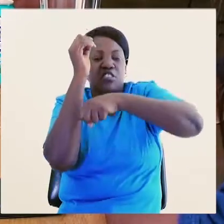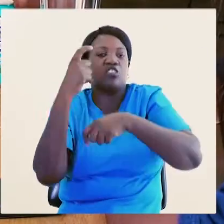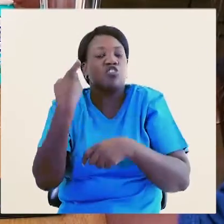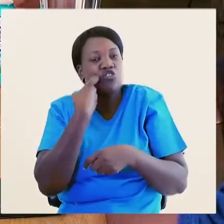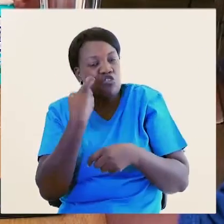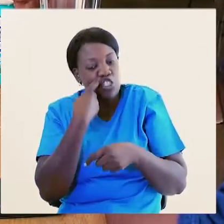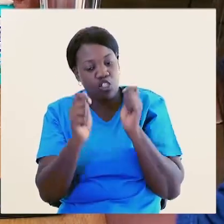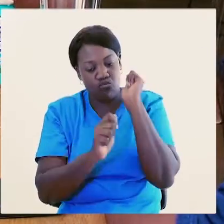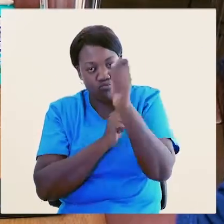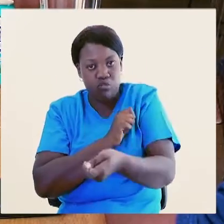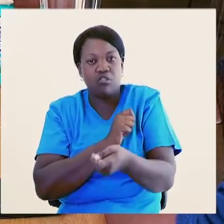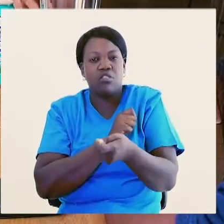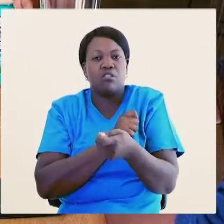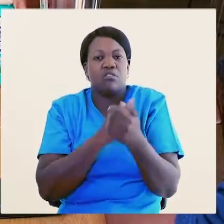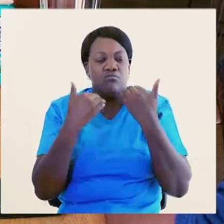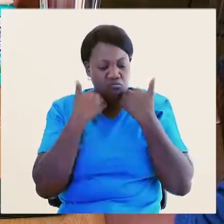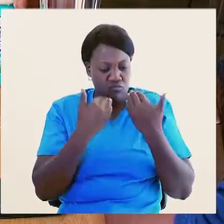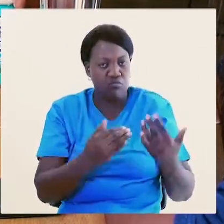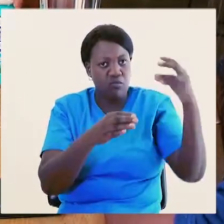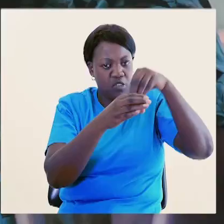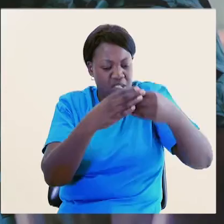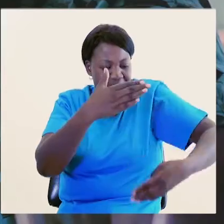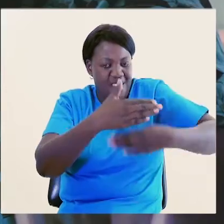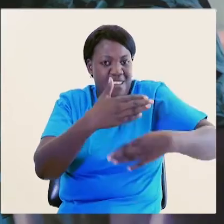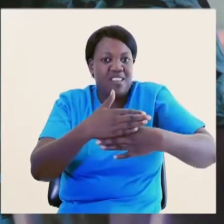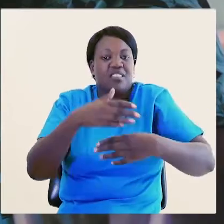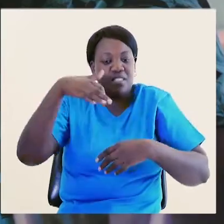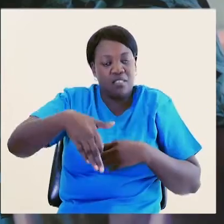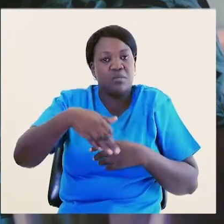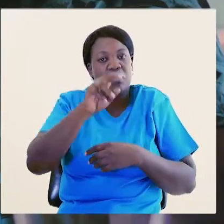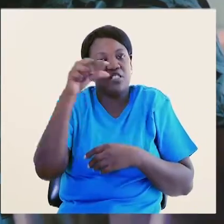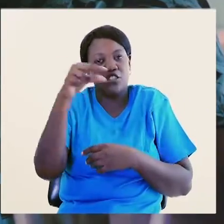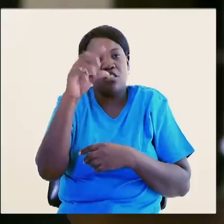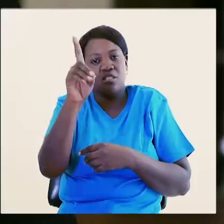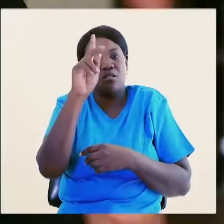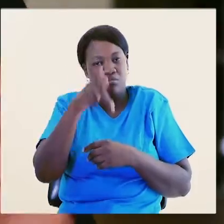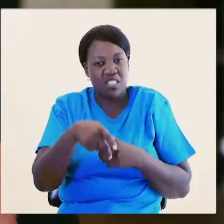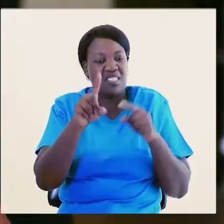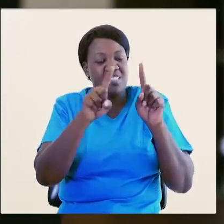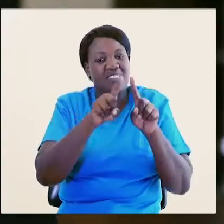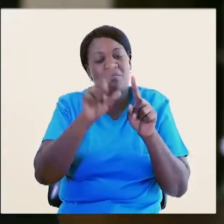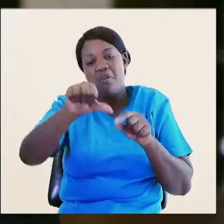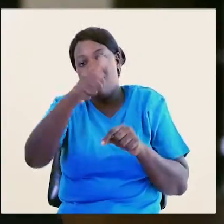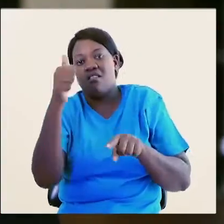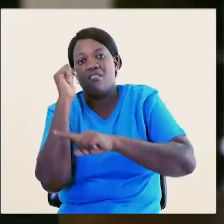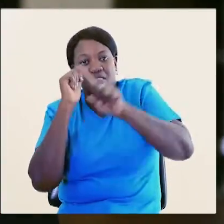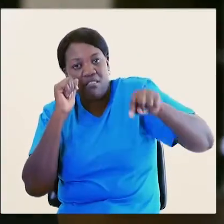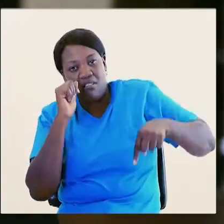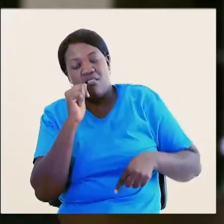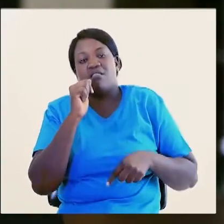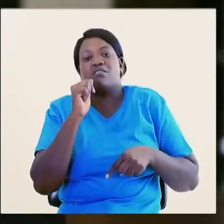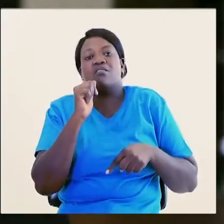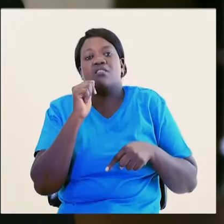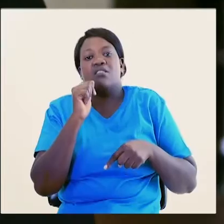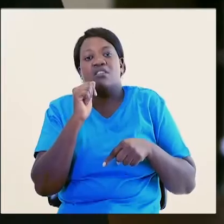are the main contributions to the GDP of Namibia, as with developing countries. And you see, this is a major reason